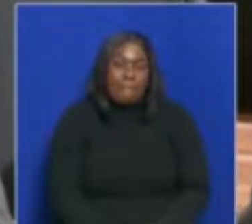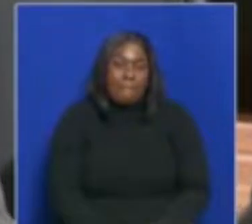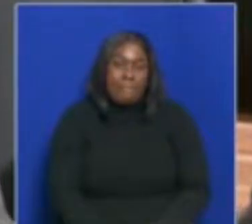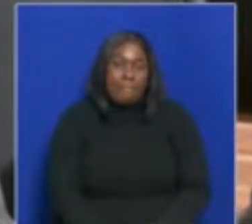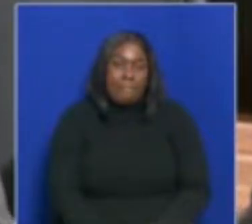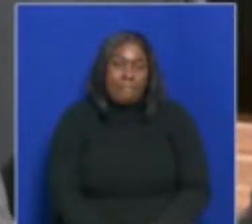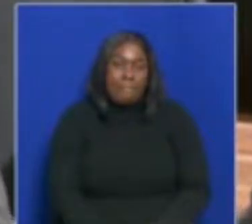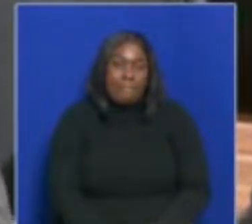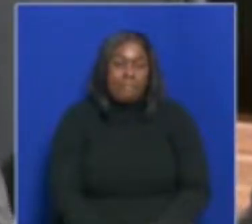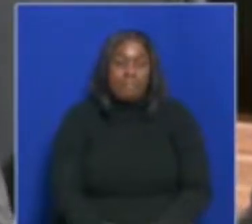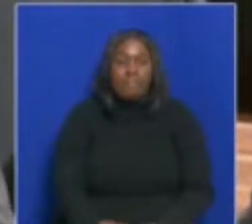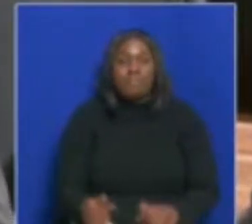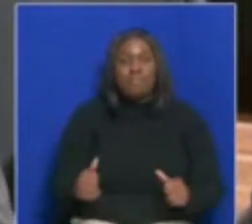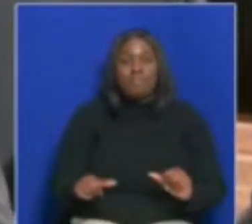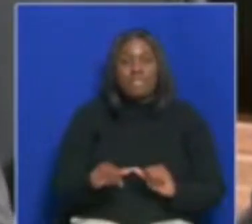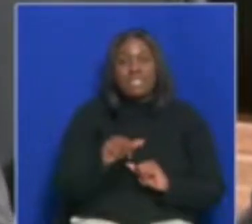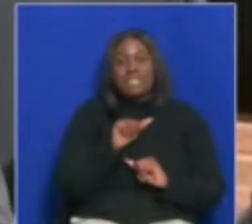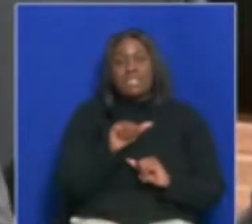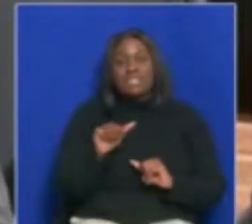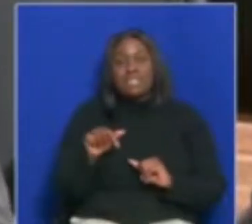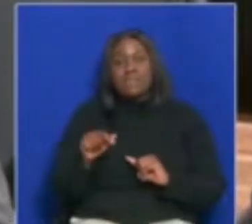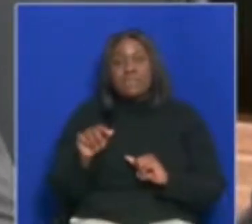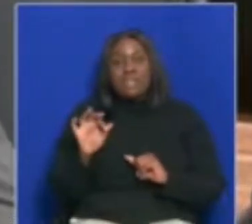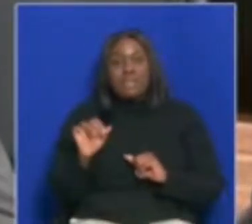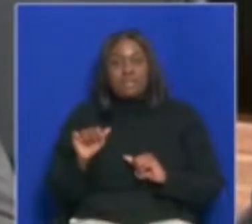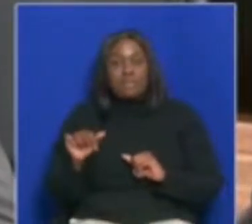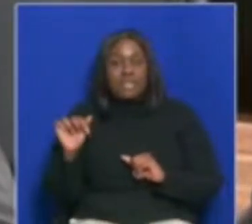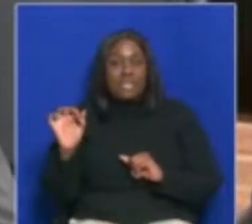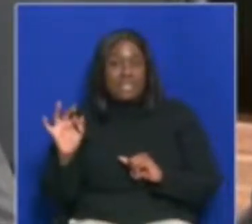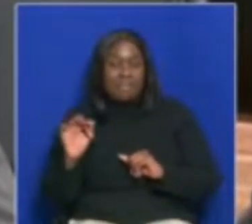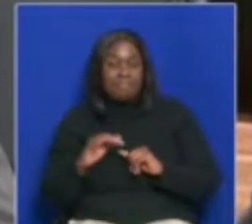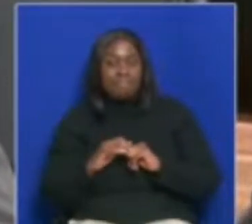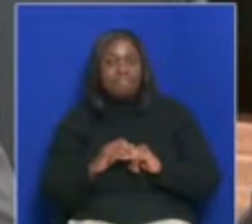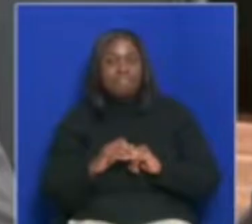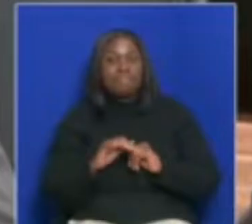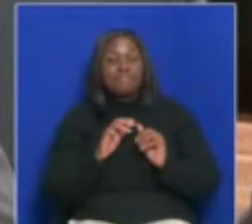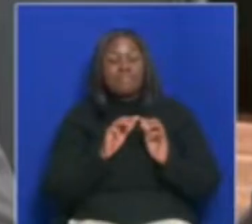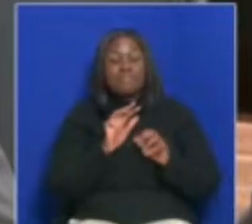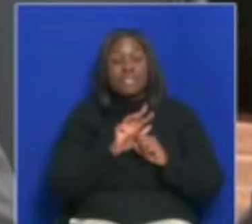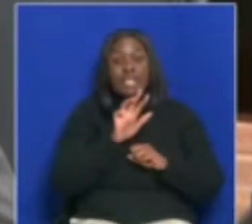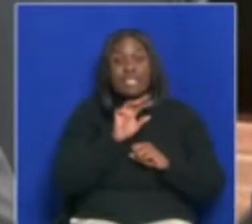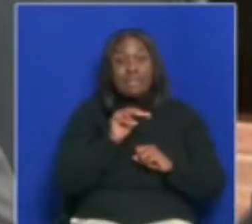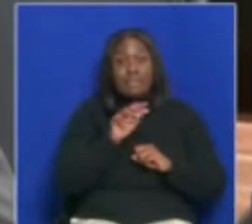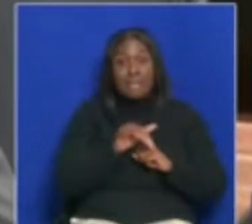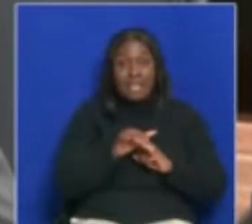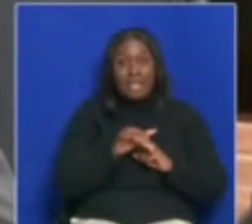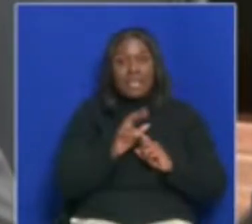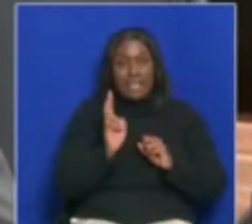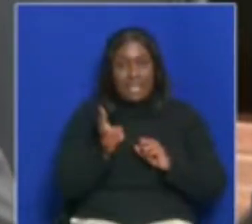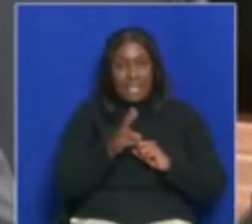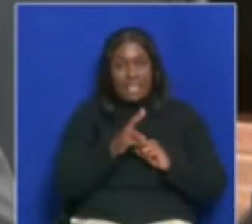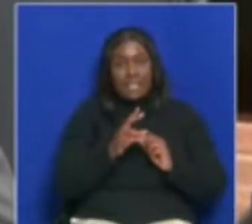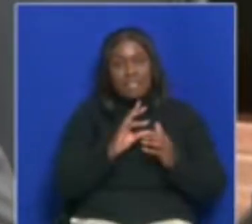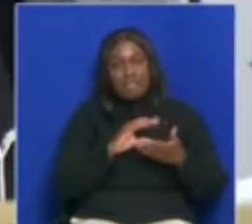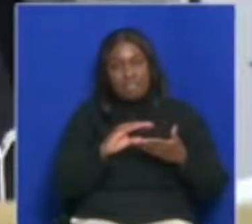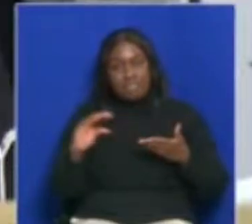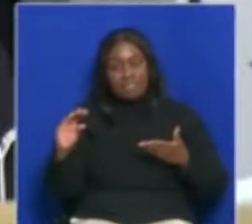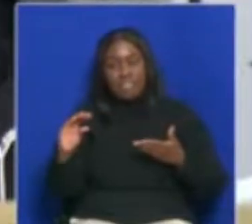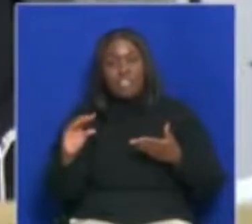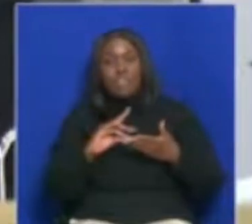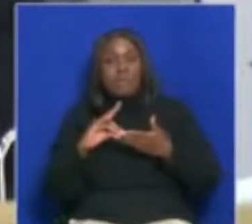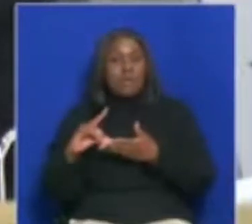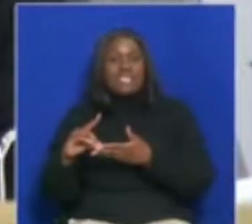66.3.3. On the 19th of May, another cash deposit of 200,000 for the benefit of Lieutenant Colonel Dina Govender and his